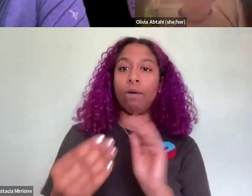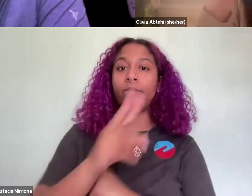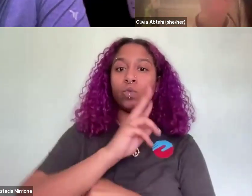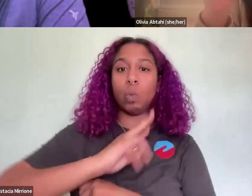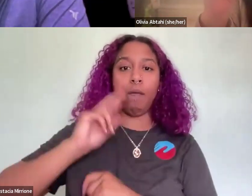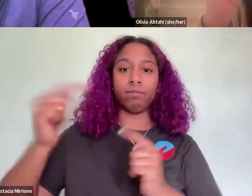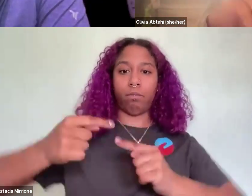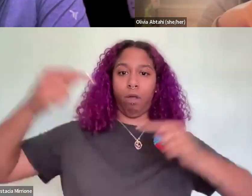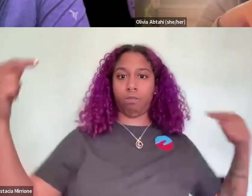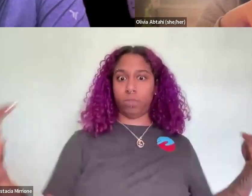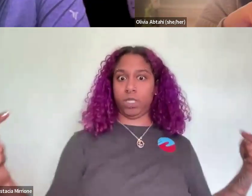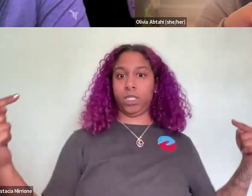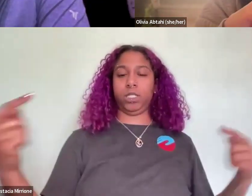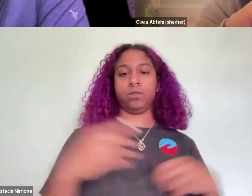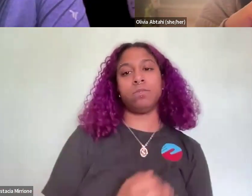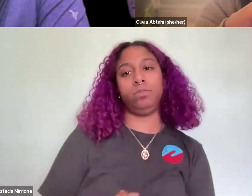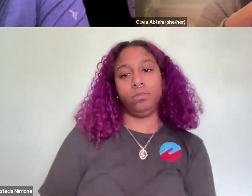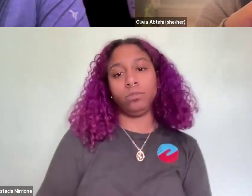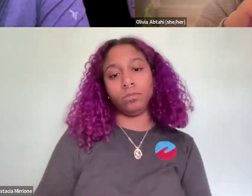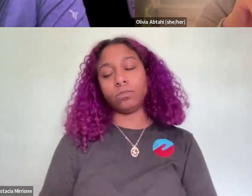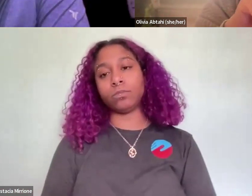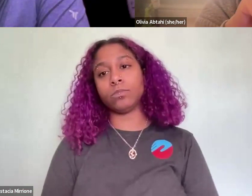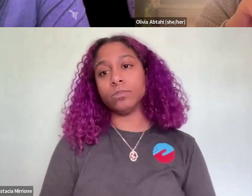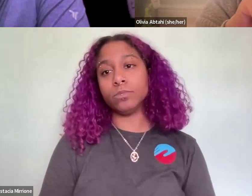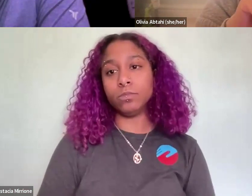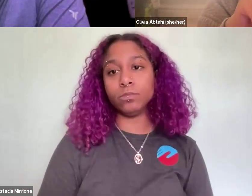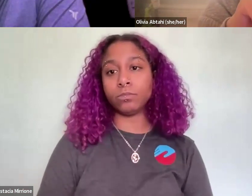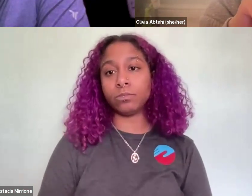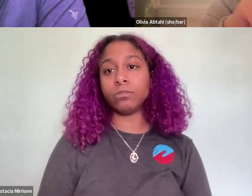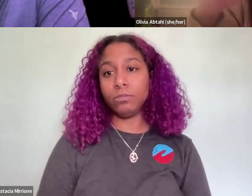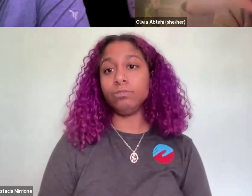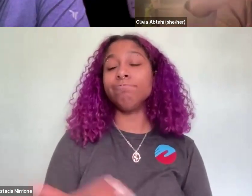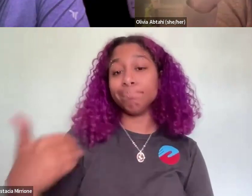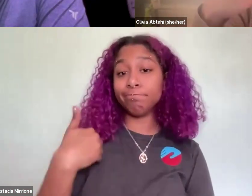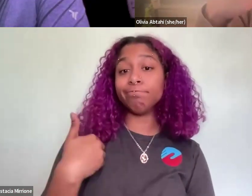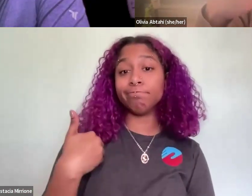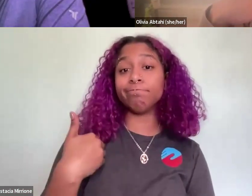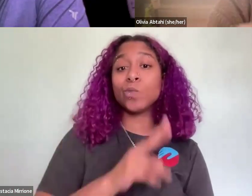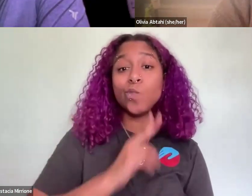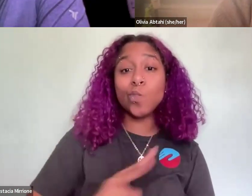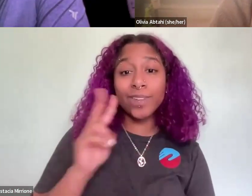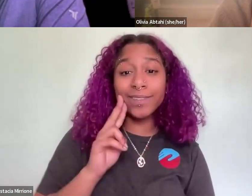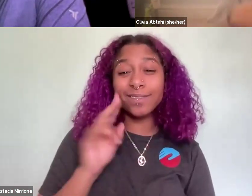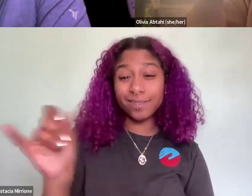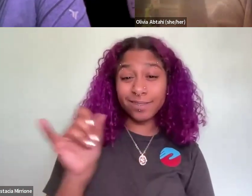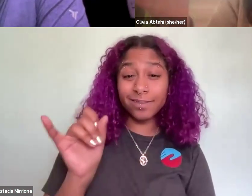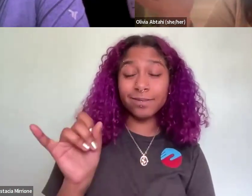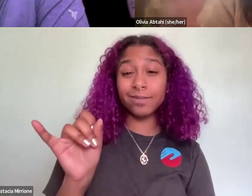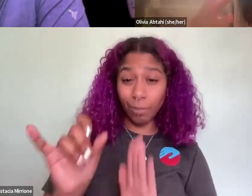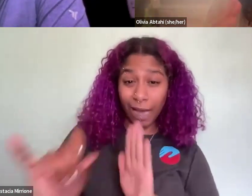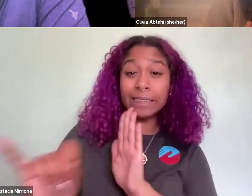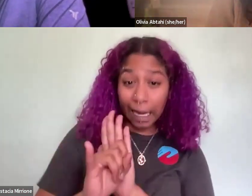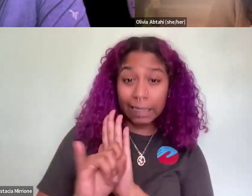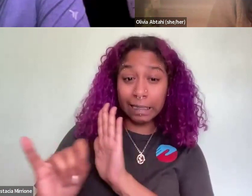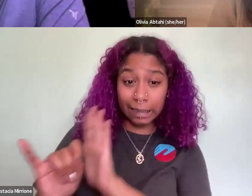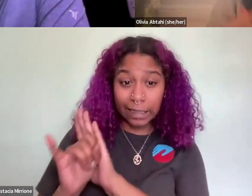opposite ends. Um, and here you have twins with the same identity, but who are exploring it